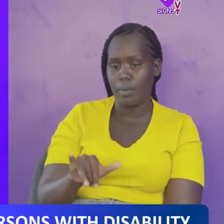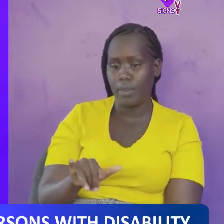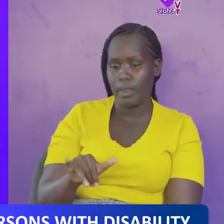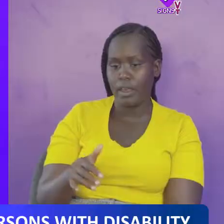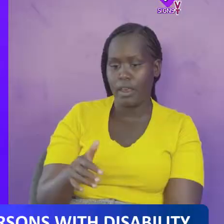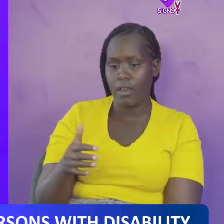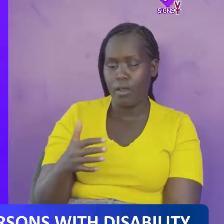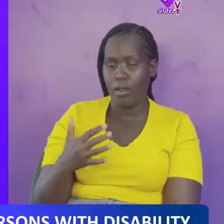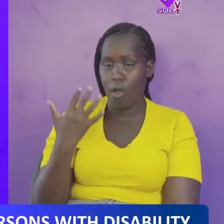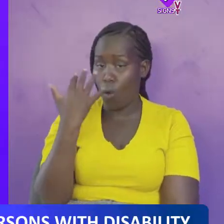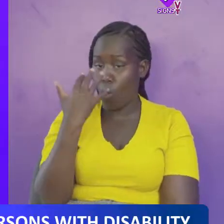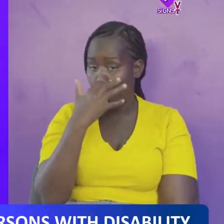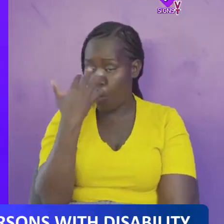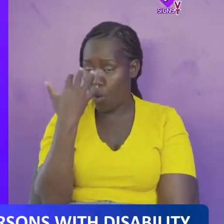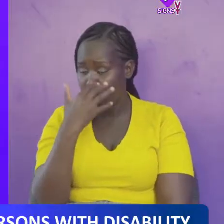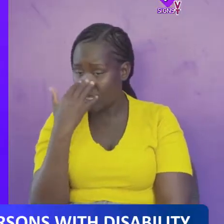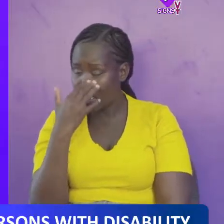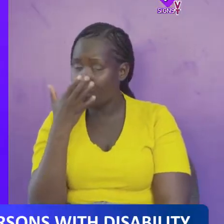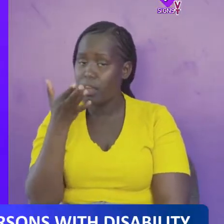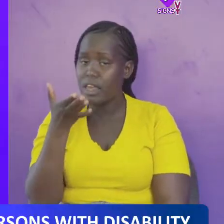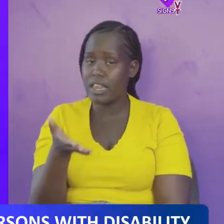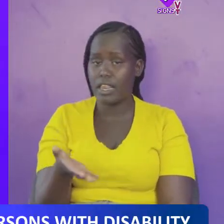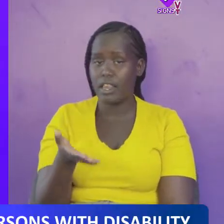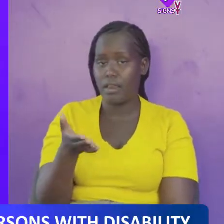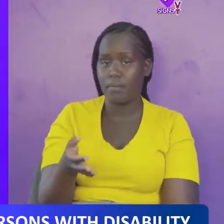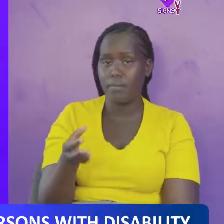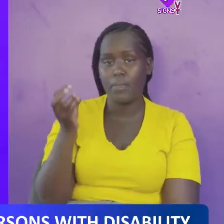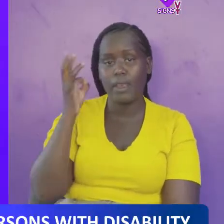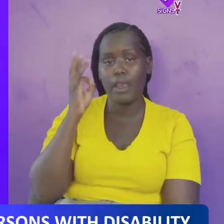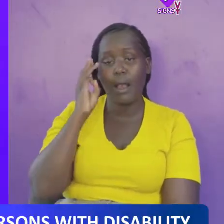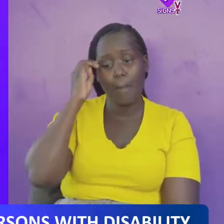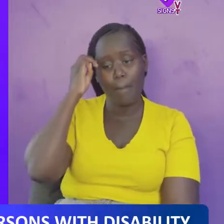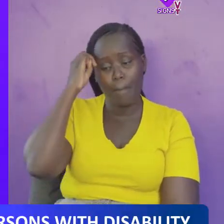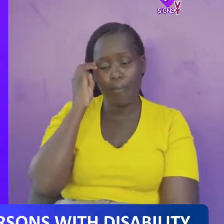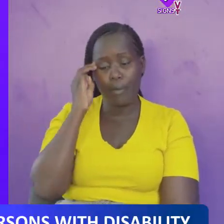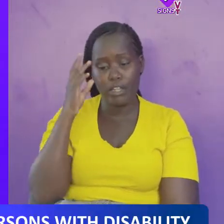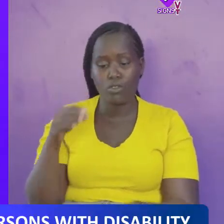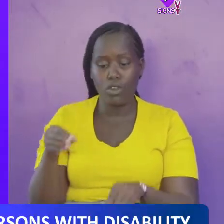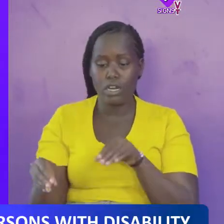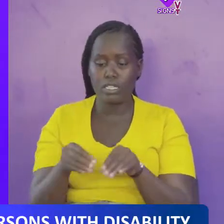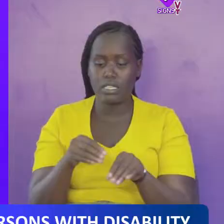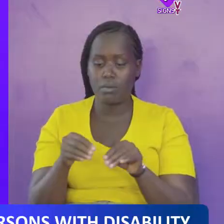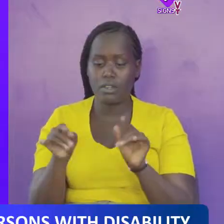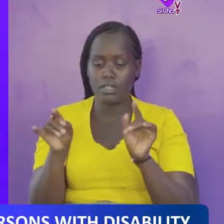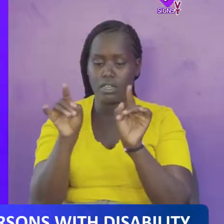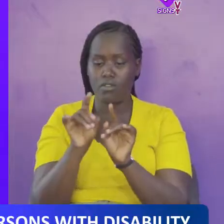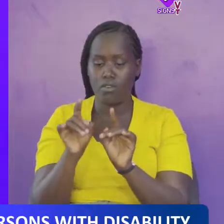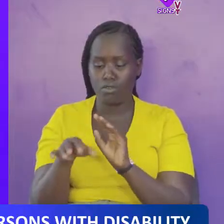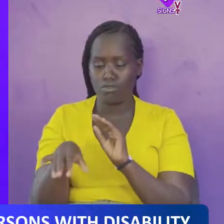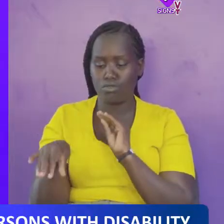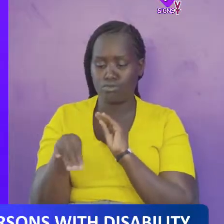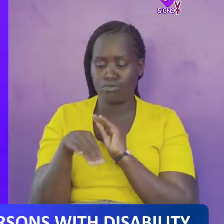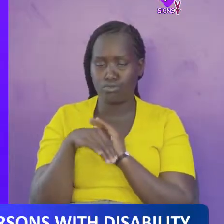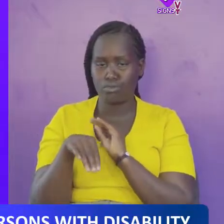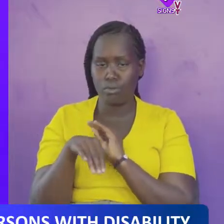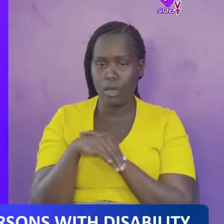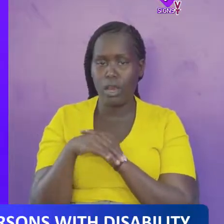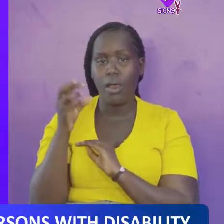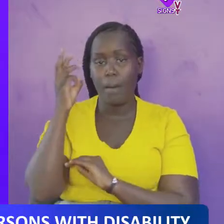Autism has become common. Mental disabilities have also increased. And mental disabilities, we